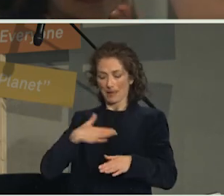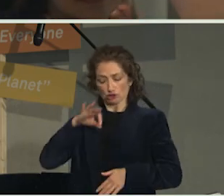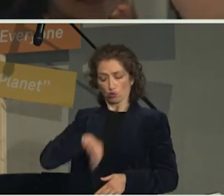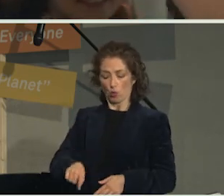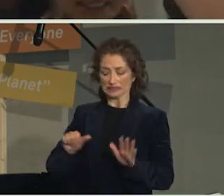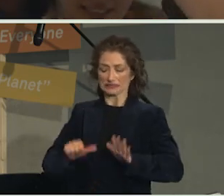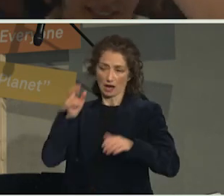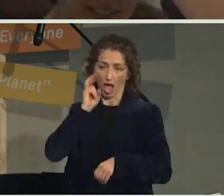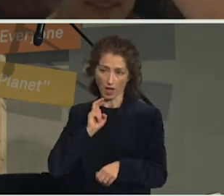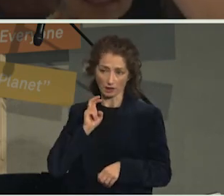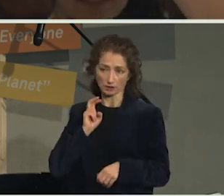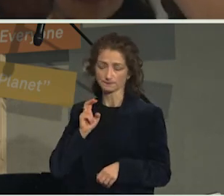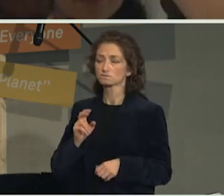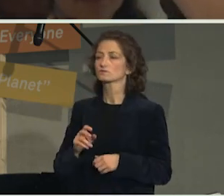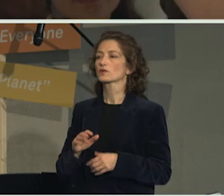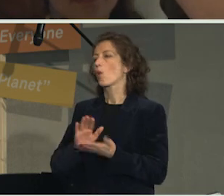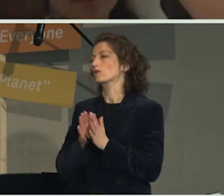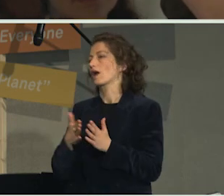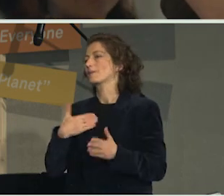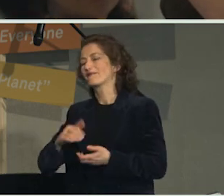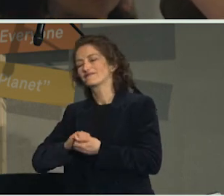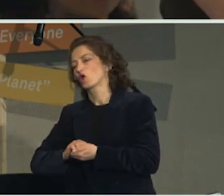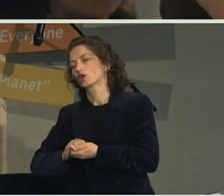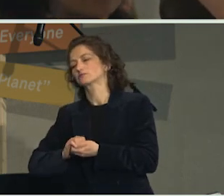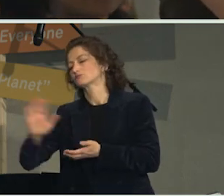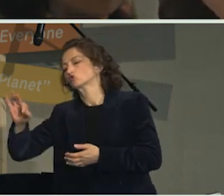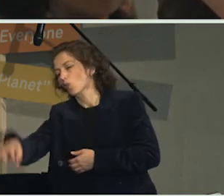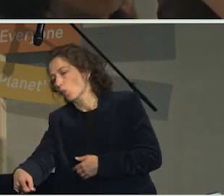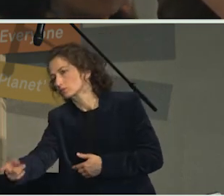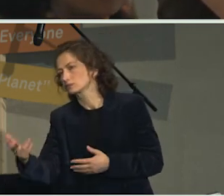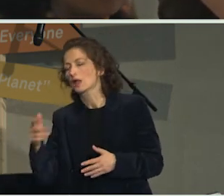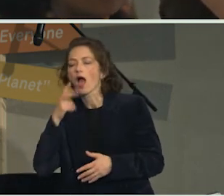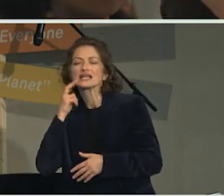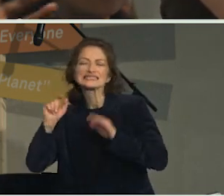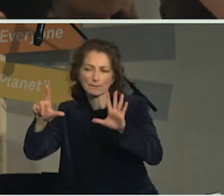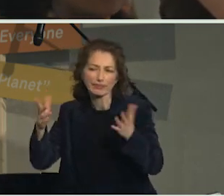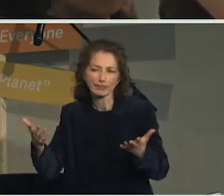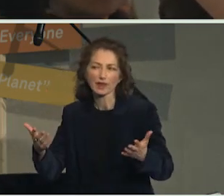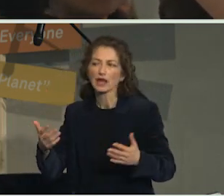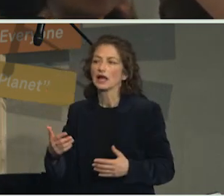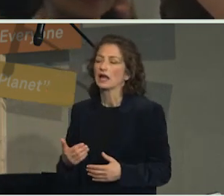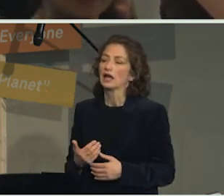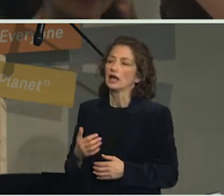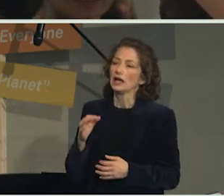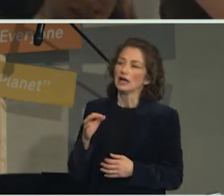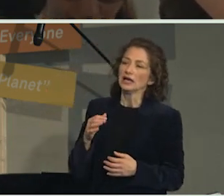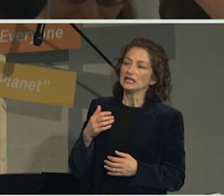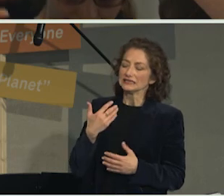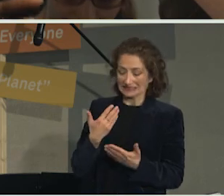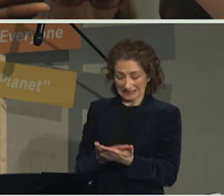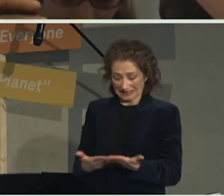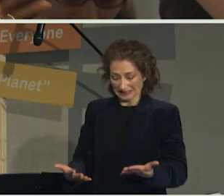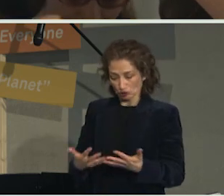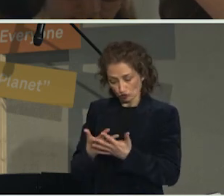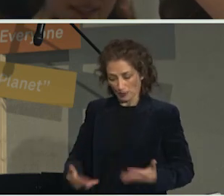son. Or to my friend's son who is 7, I'll find a way to simplify that language so that when